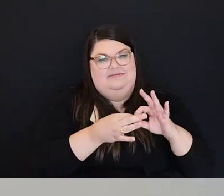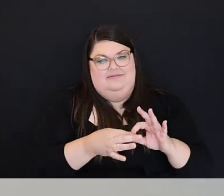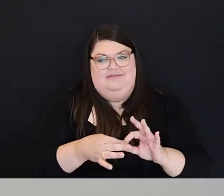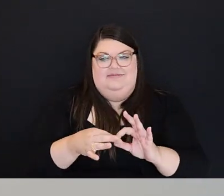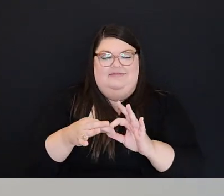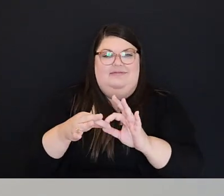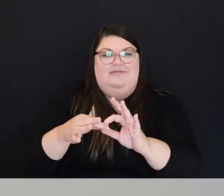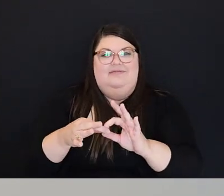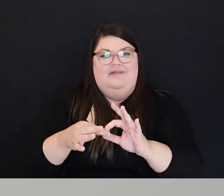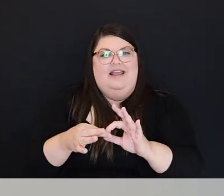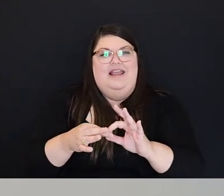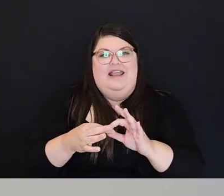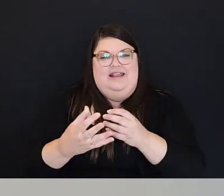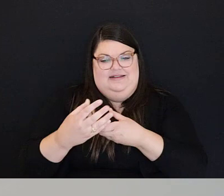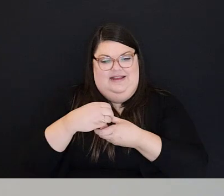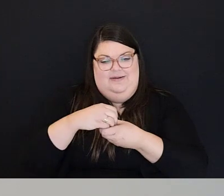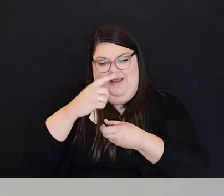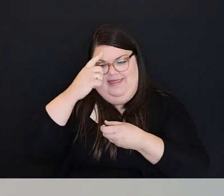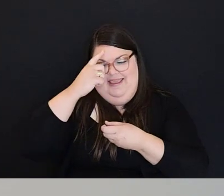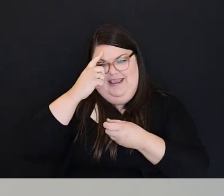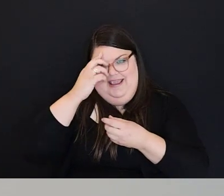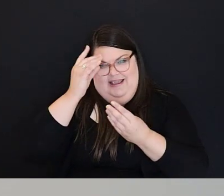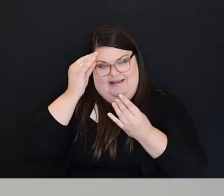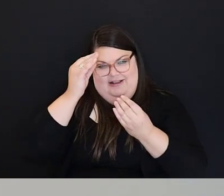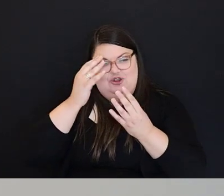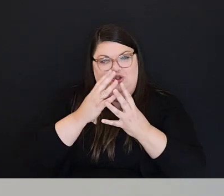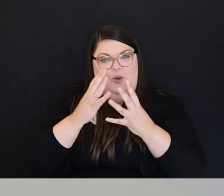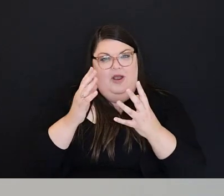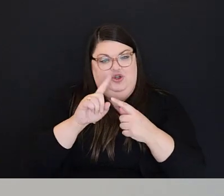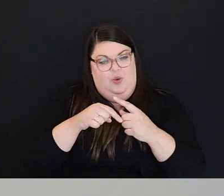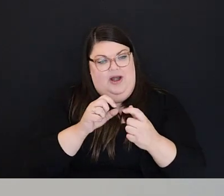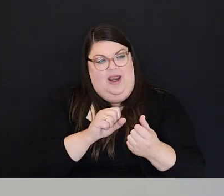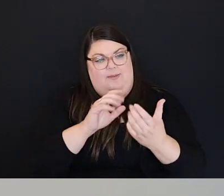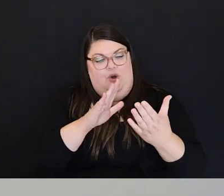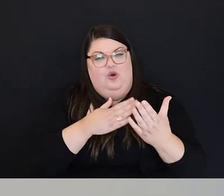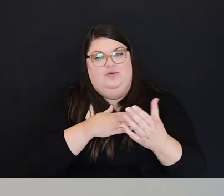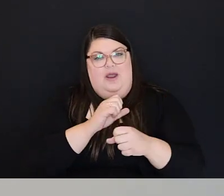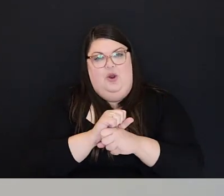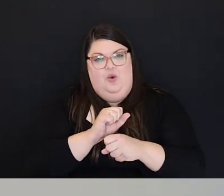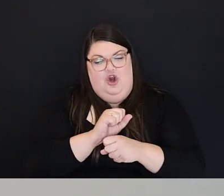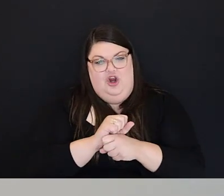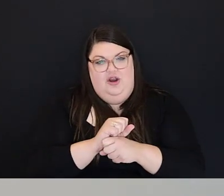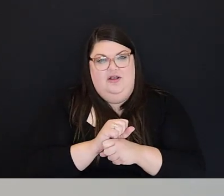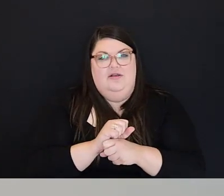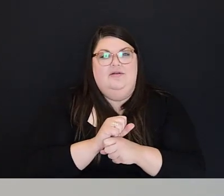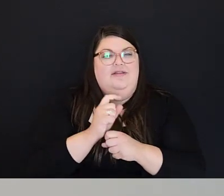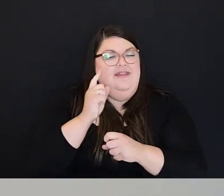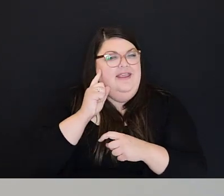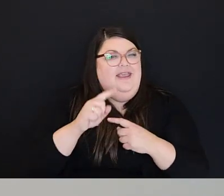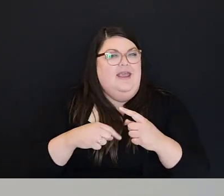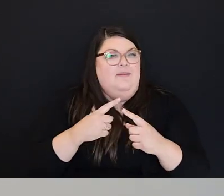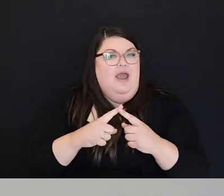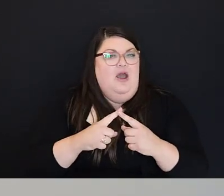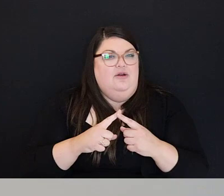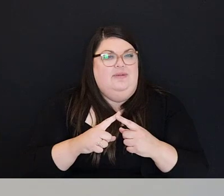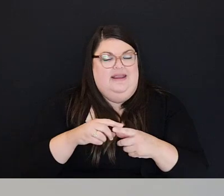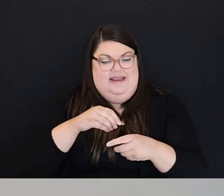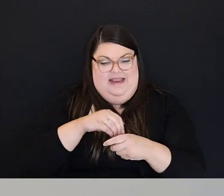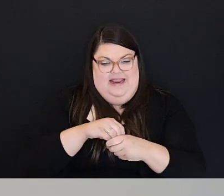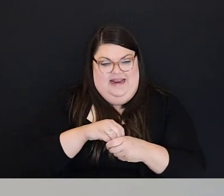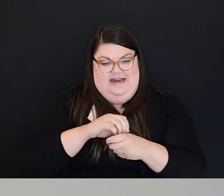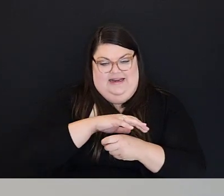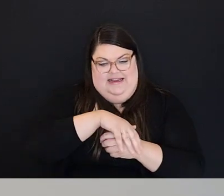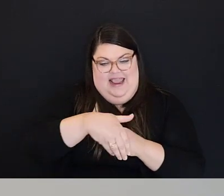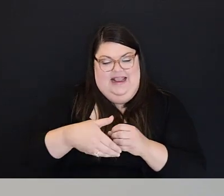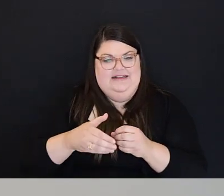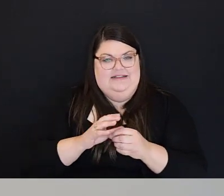so much of my thinking when I approach so much of my work, and thinking about being encased in blue,